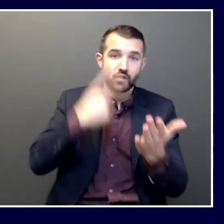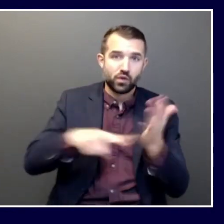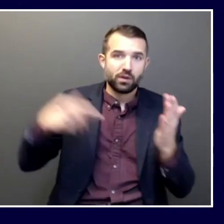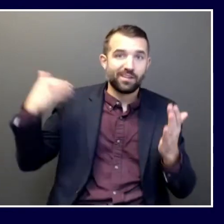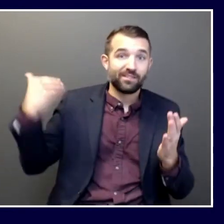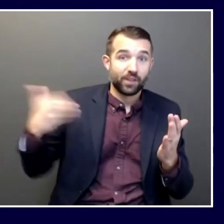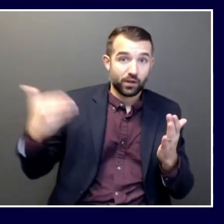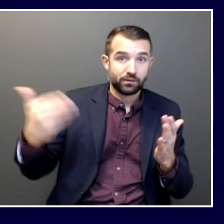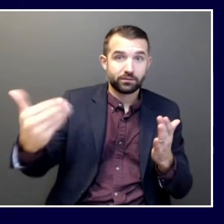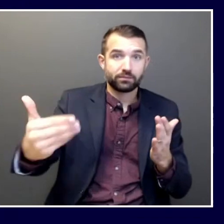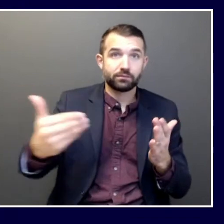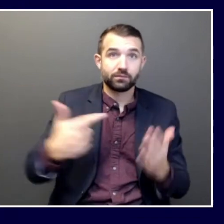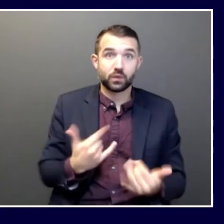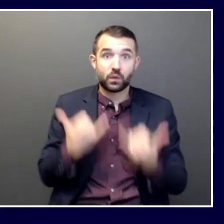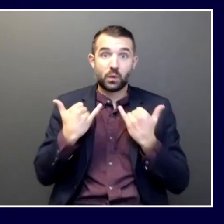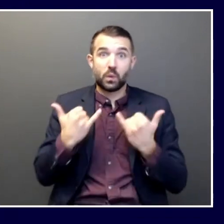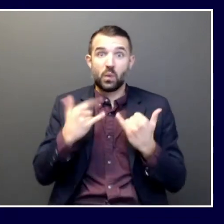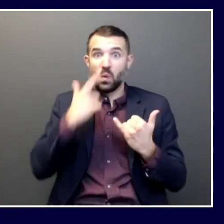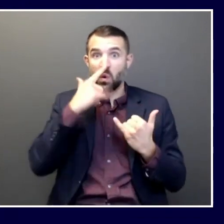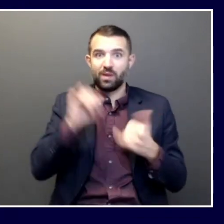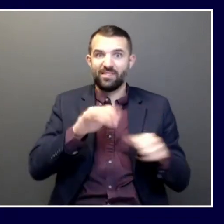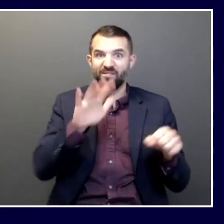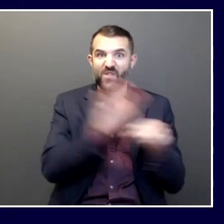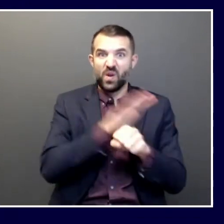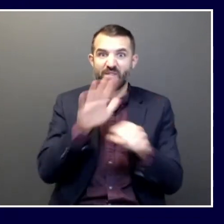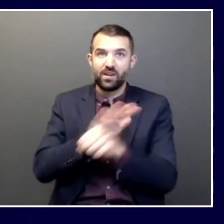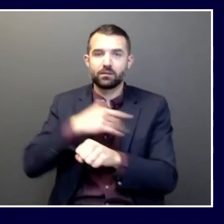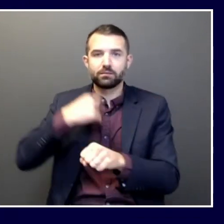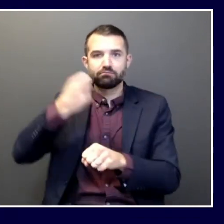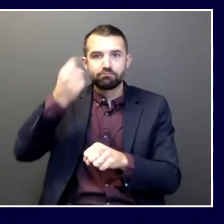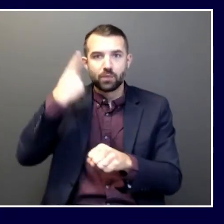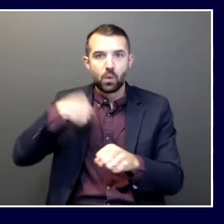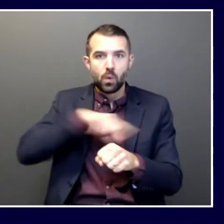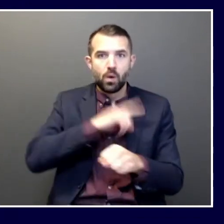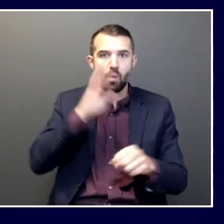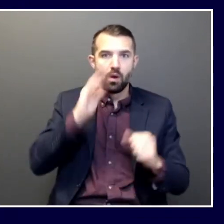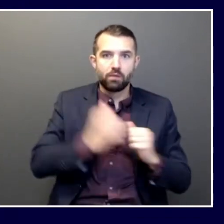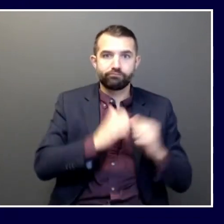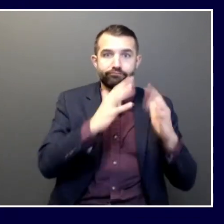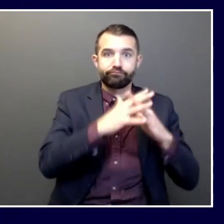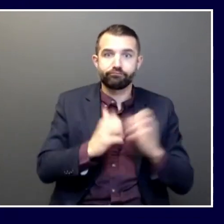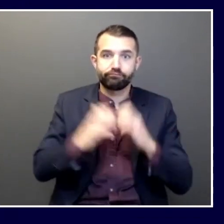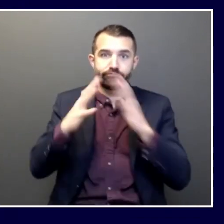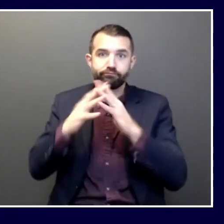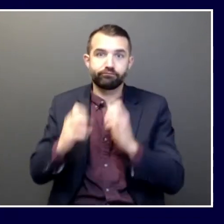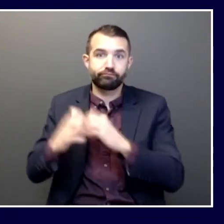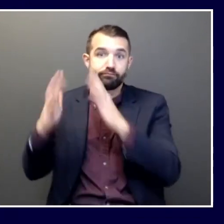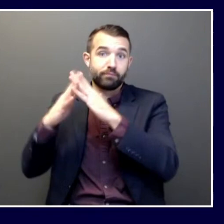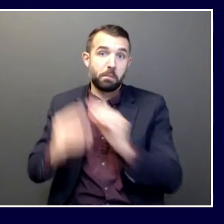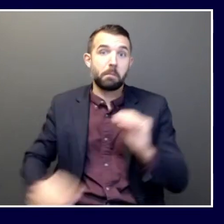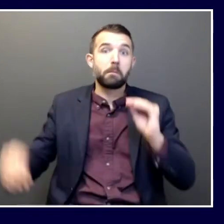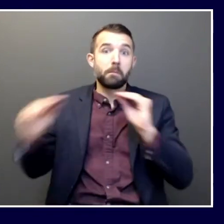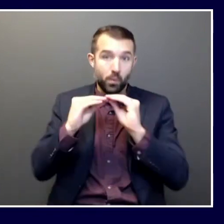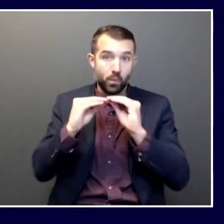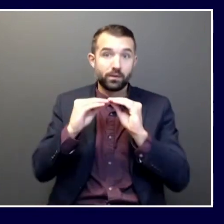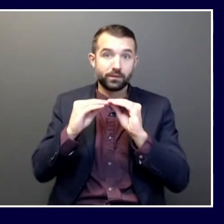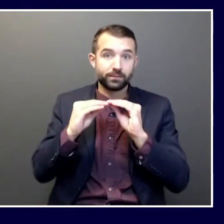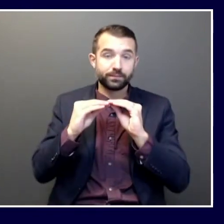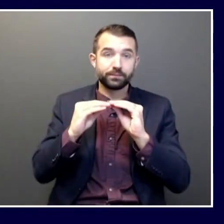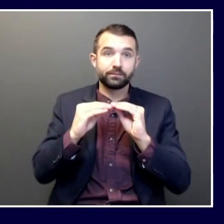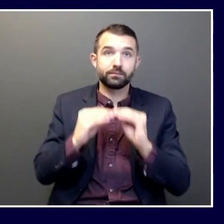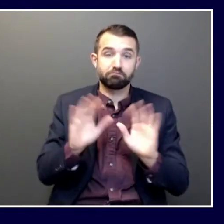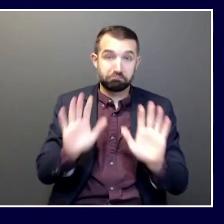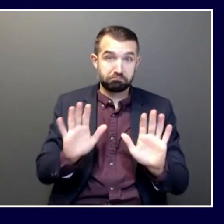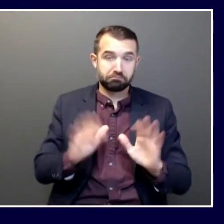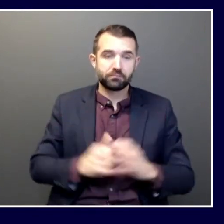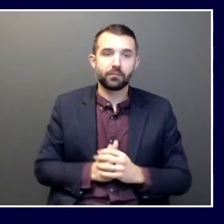sites will be added as they go online. And the last thing I want to close with is what to expect after your child gets